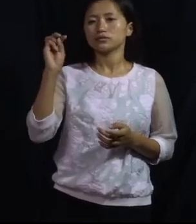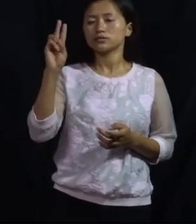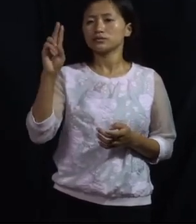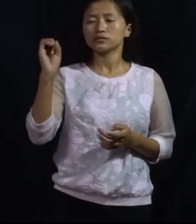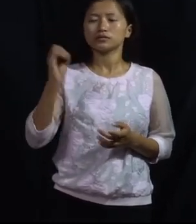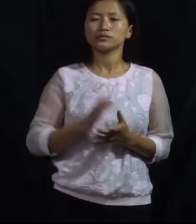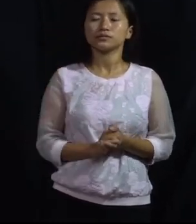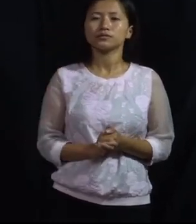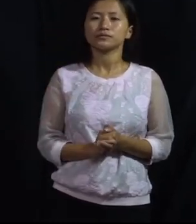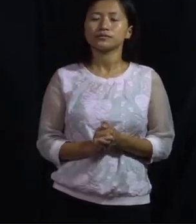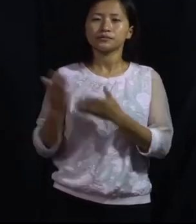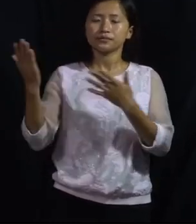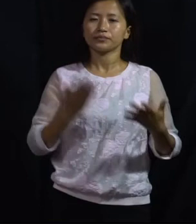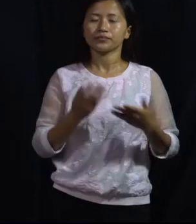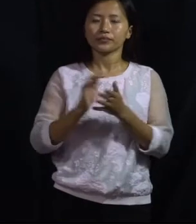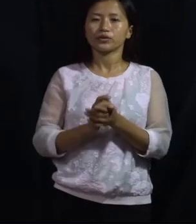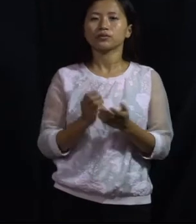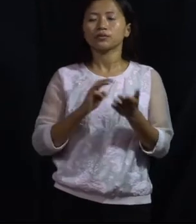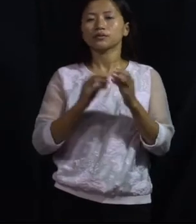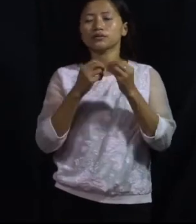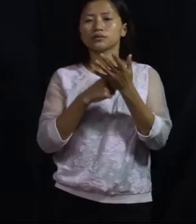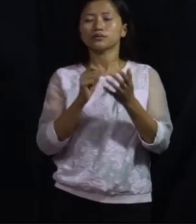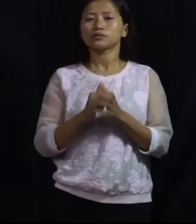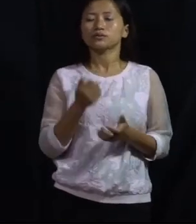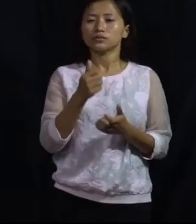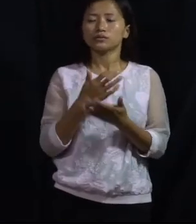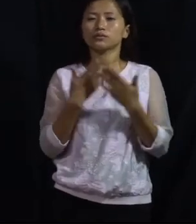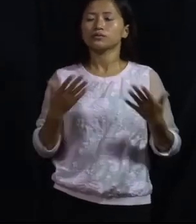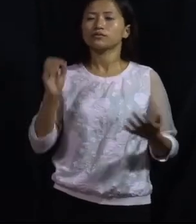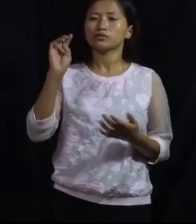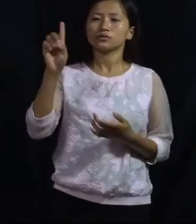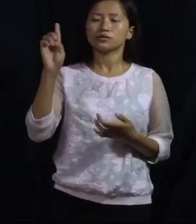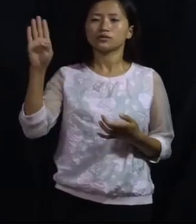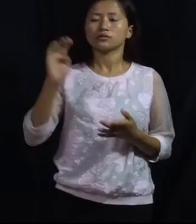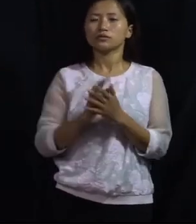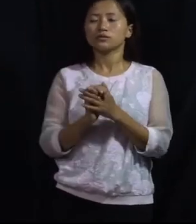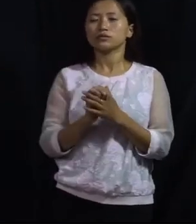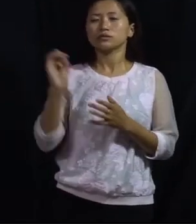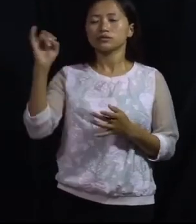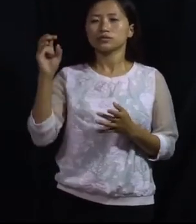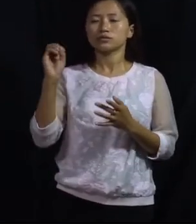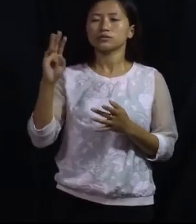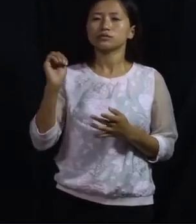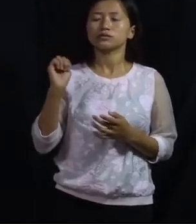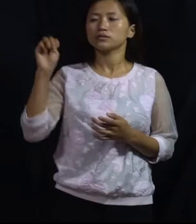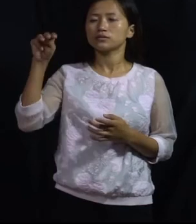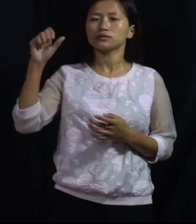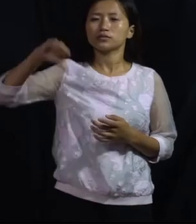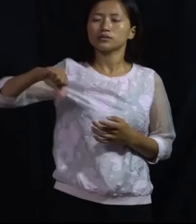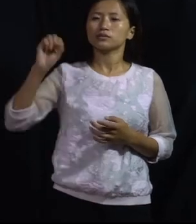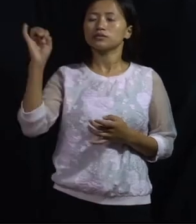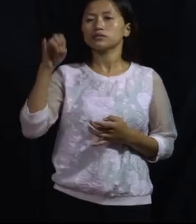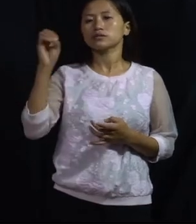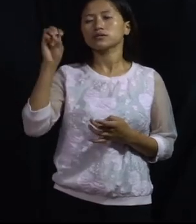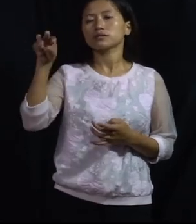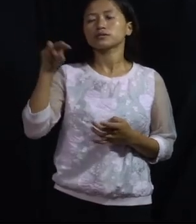for goodwill, that is 14,400, and also by Z's current account 9,600, and by